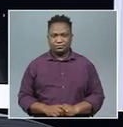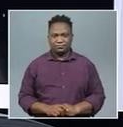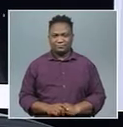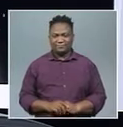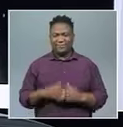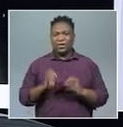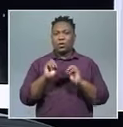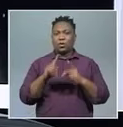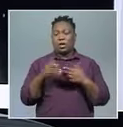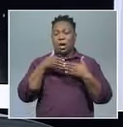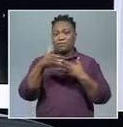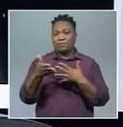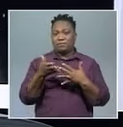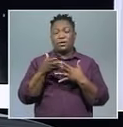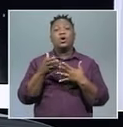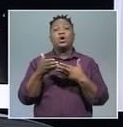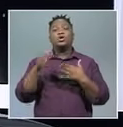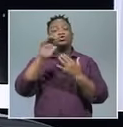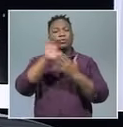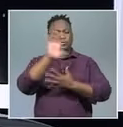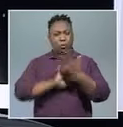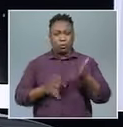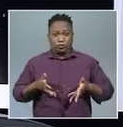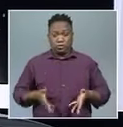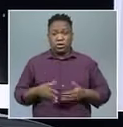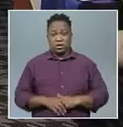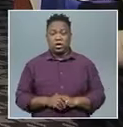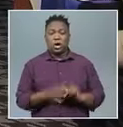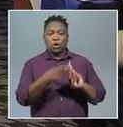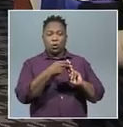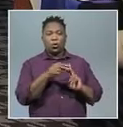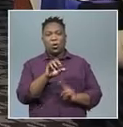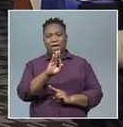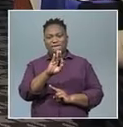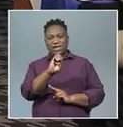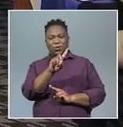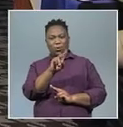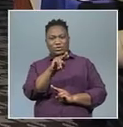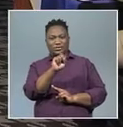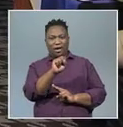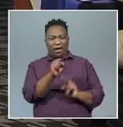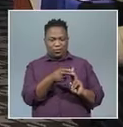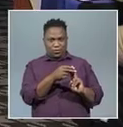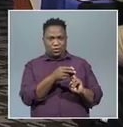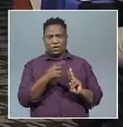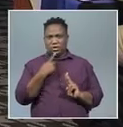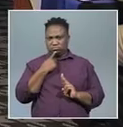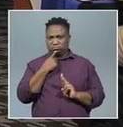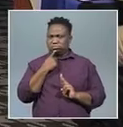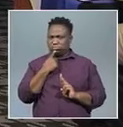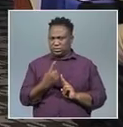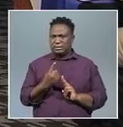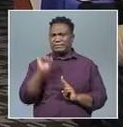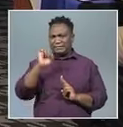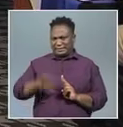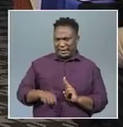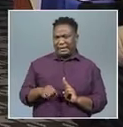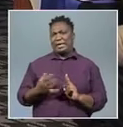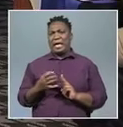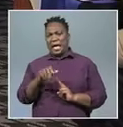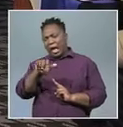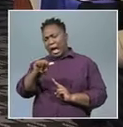All right, let's take a look at other stories making headlines today. Trade Union Federation FEDUSA is defending itself amid the IO